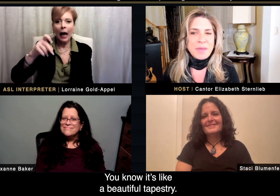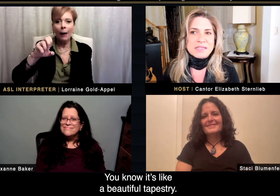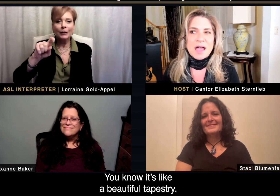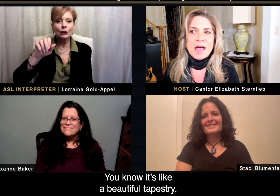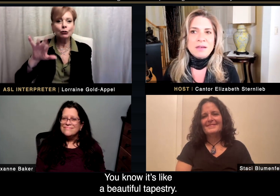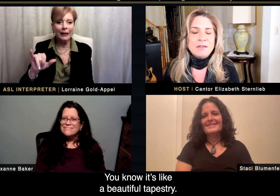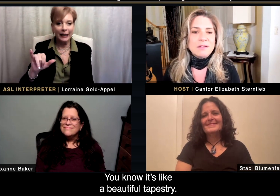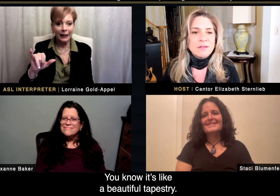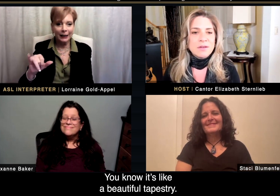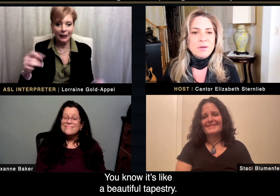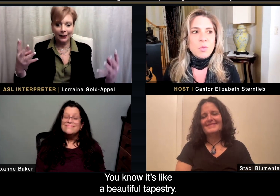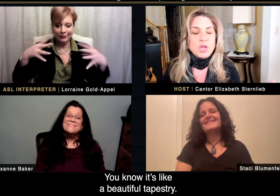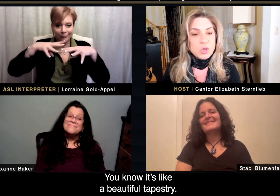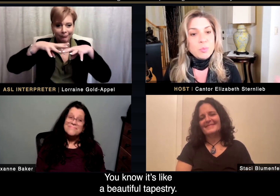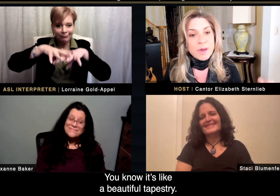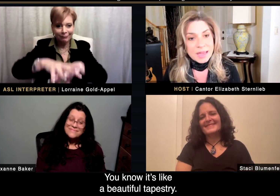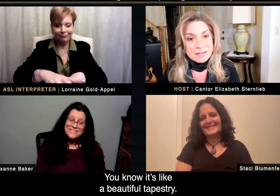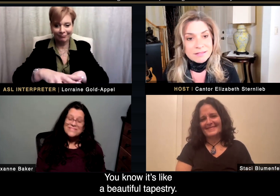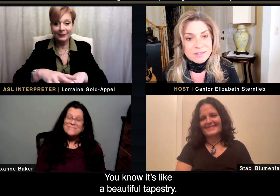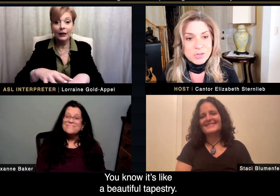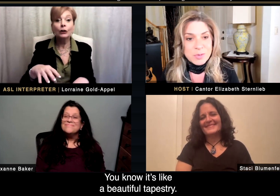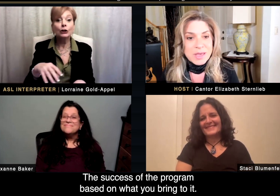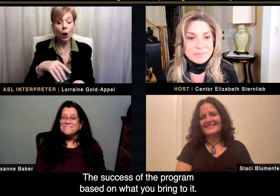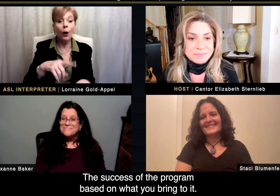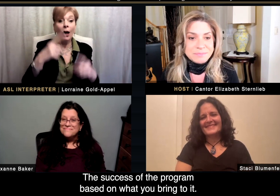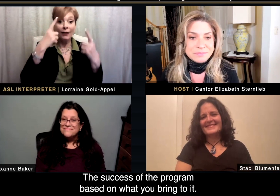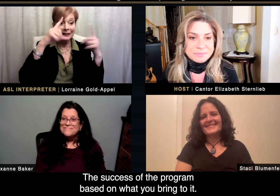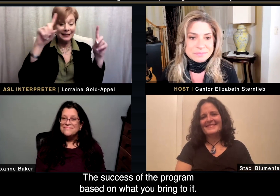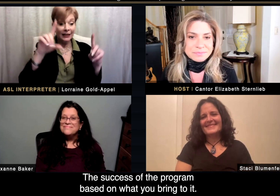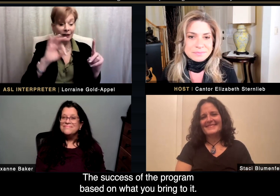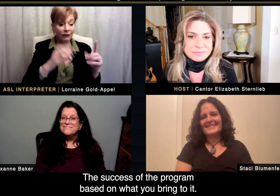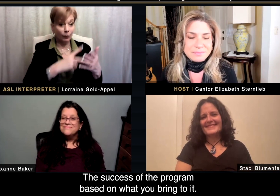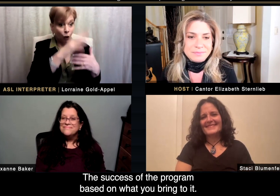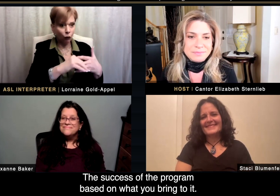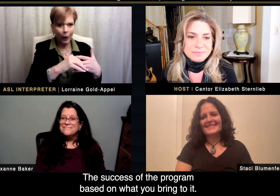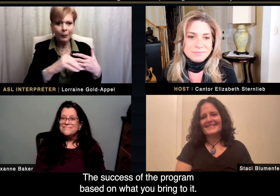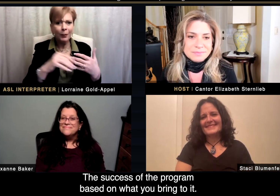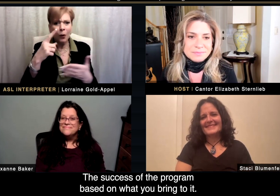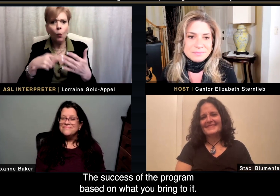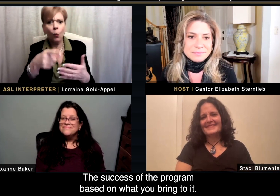program based on what you bring to it.